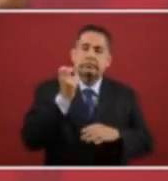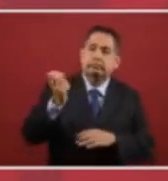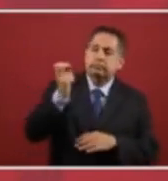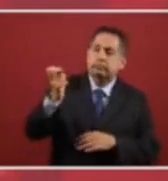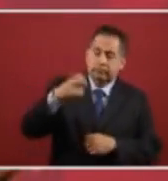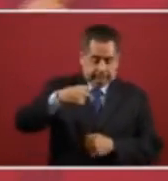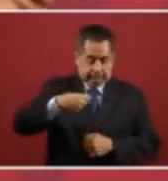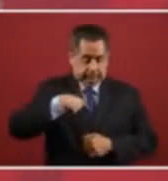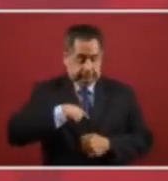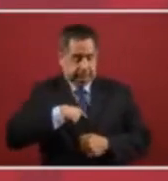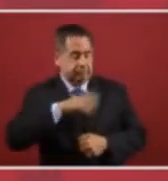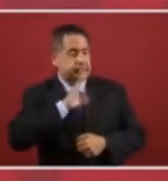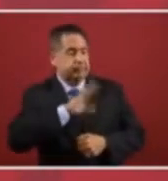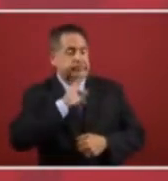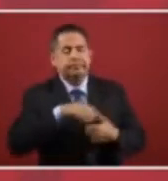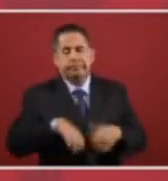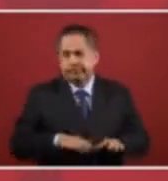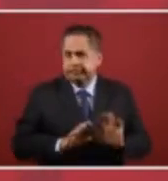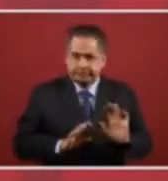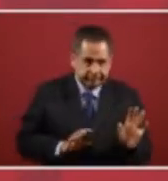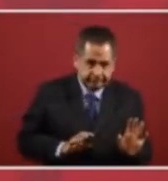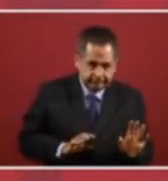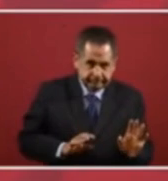And the way it was, the modus operandi.